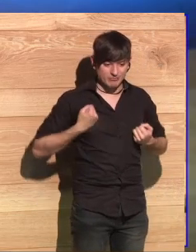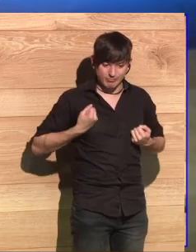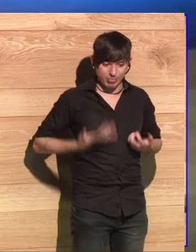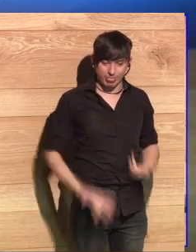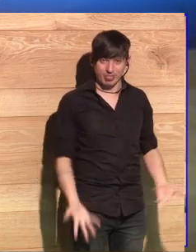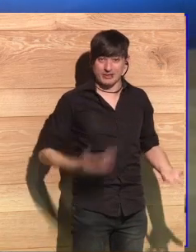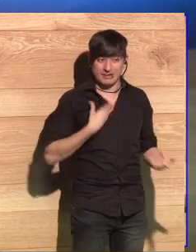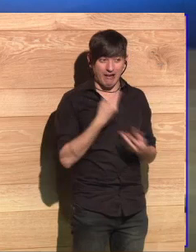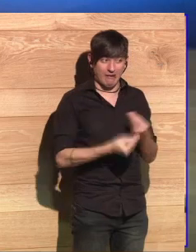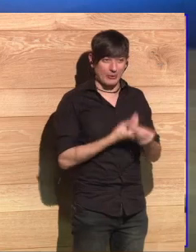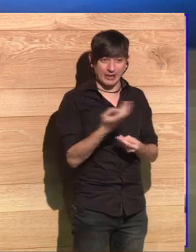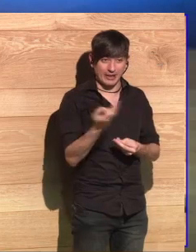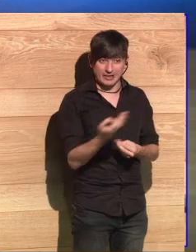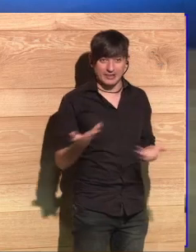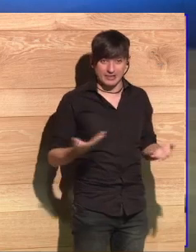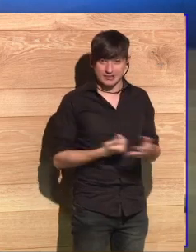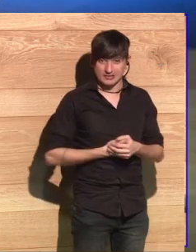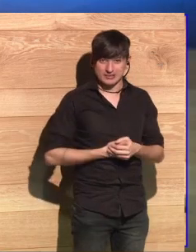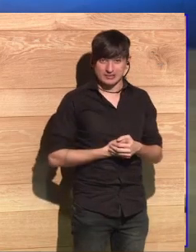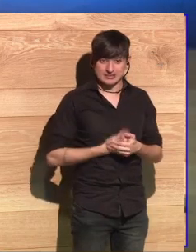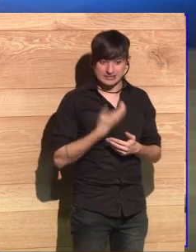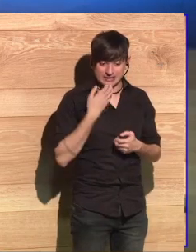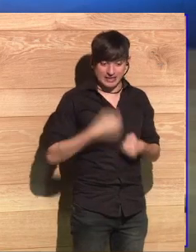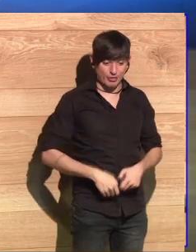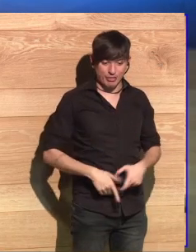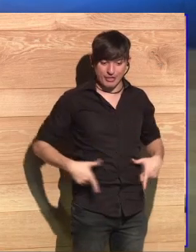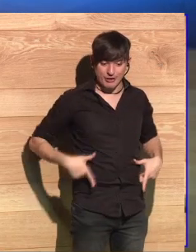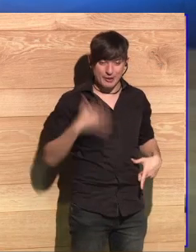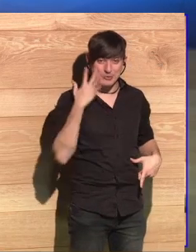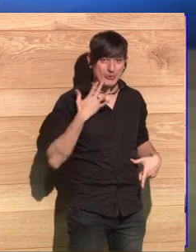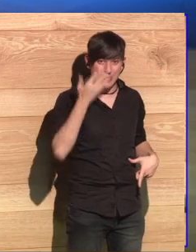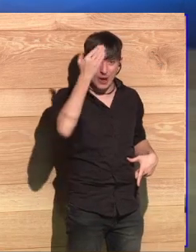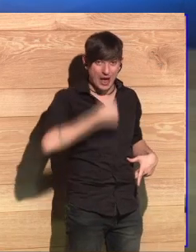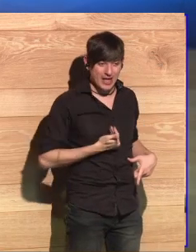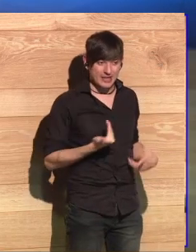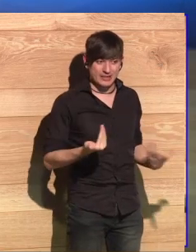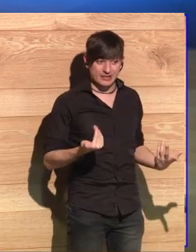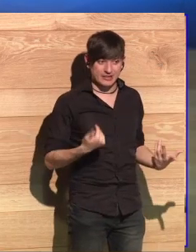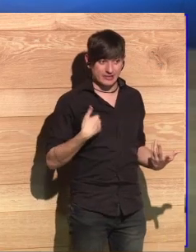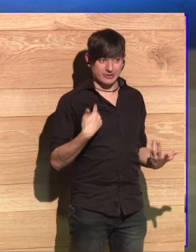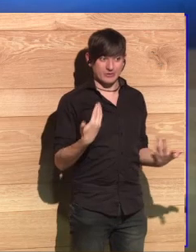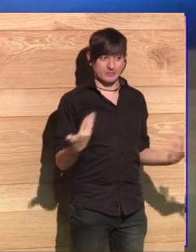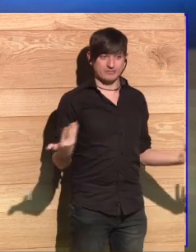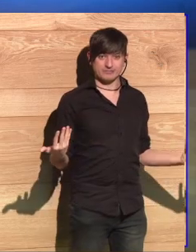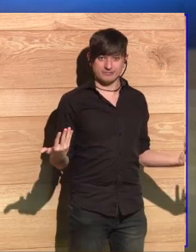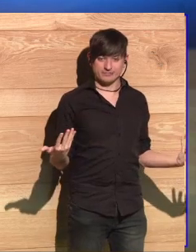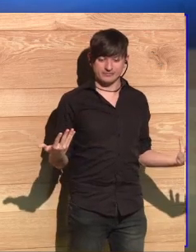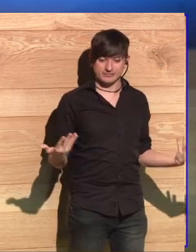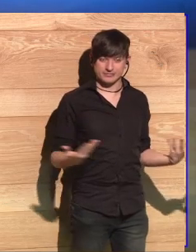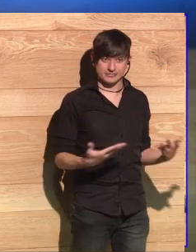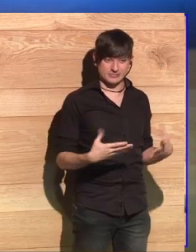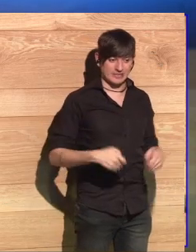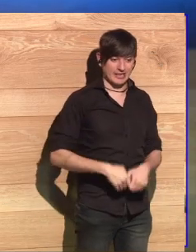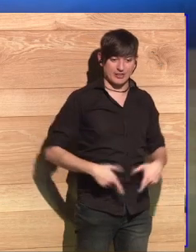underwear. And you find yourself taking off your pants, throwing the underwear away, rinsing